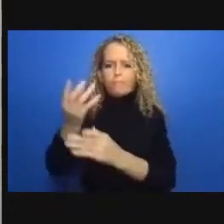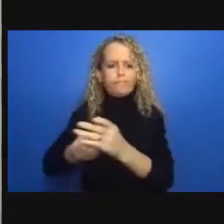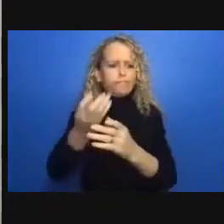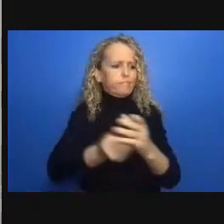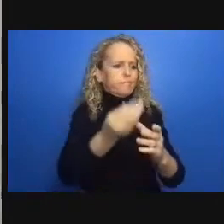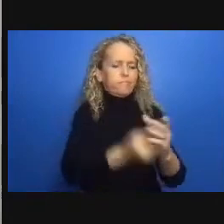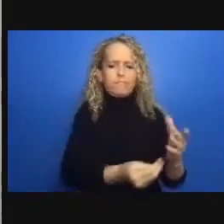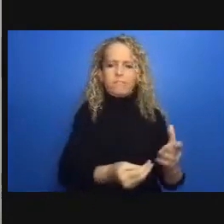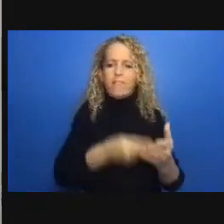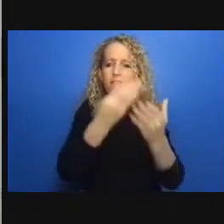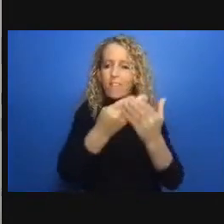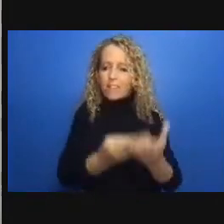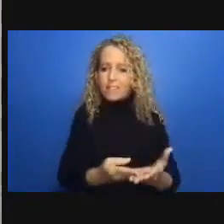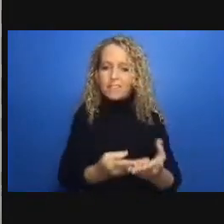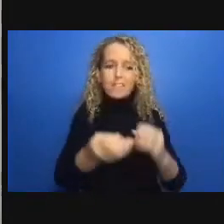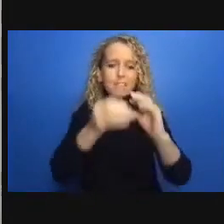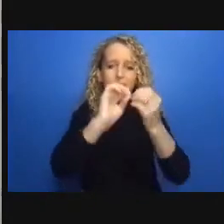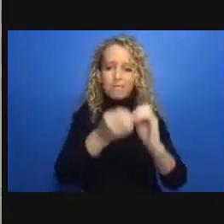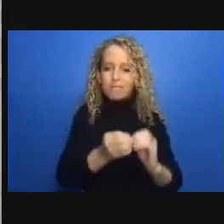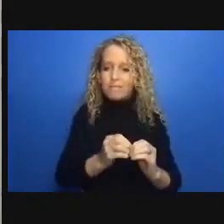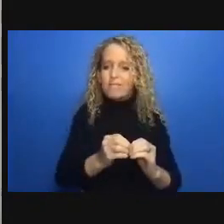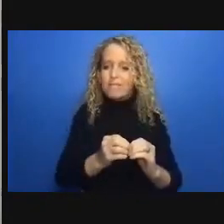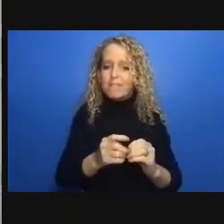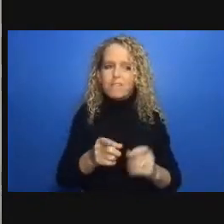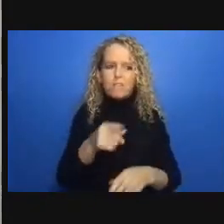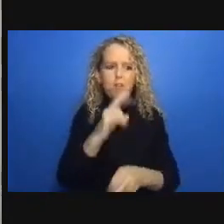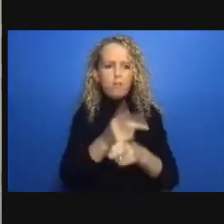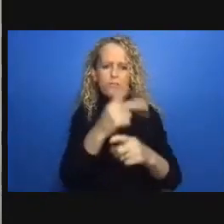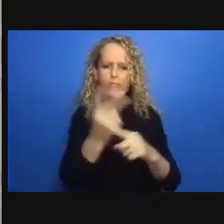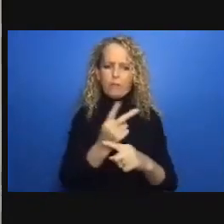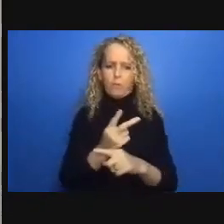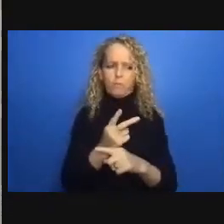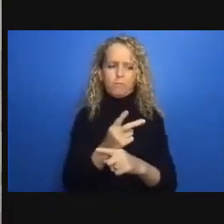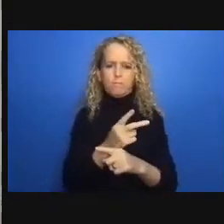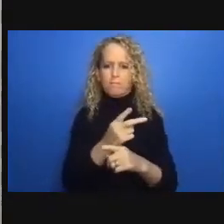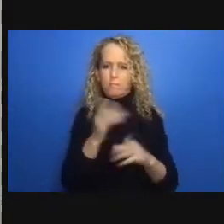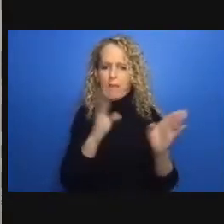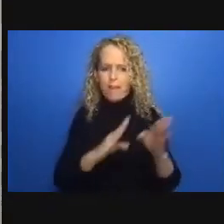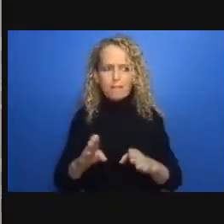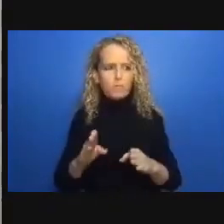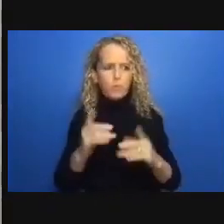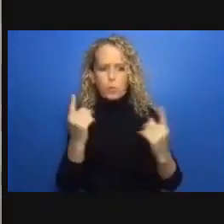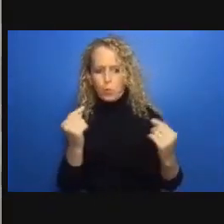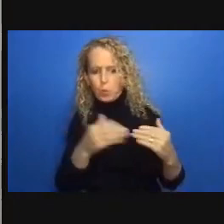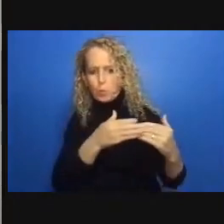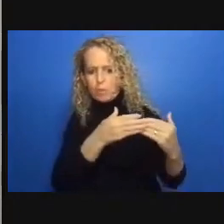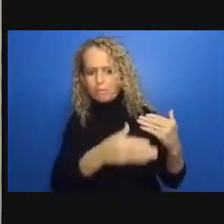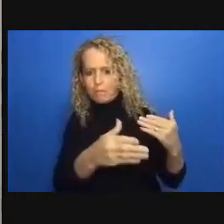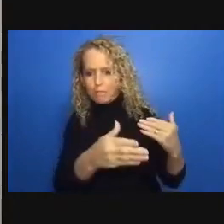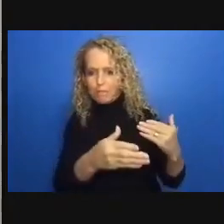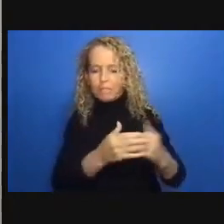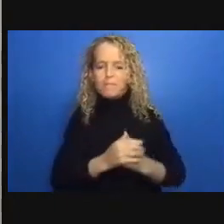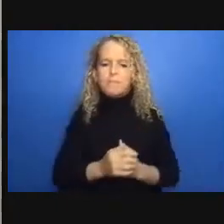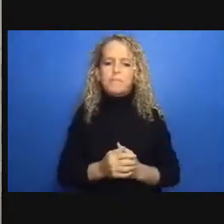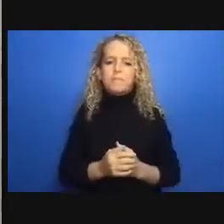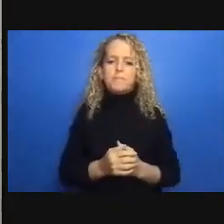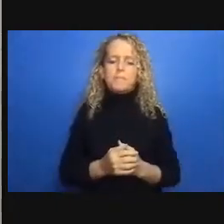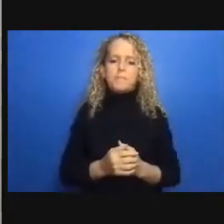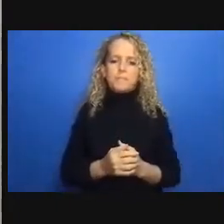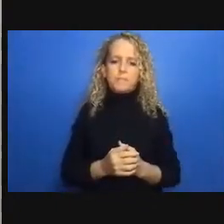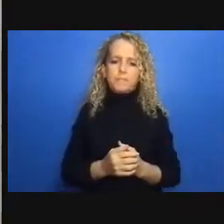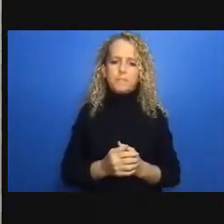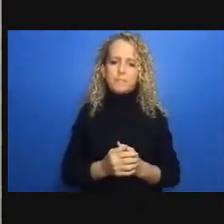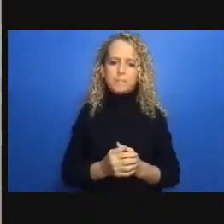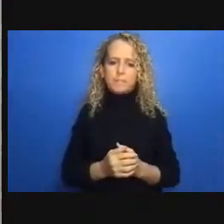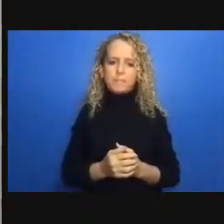plan support systems and tools to help those. So quickly, I'm just going to go